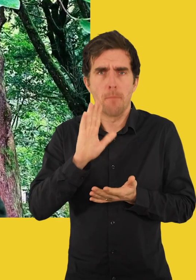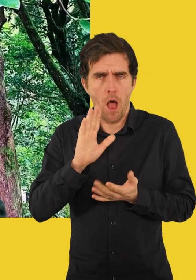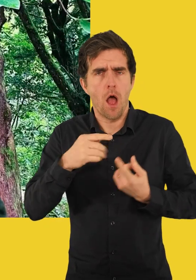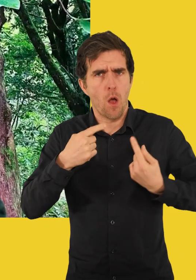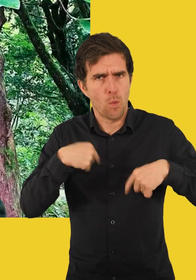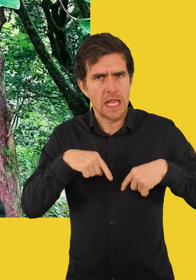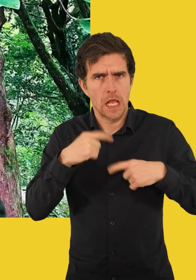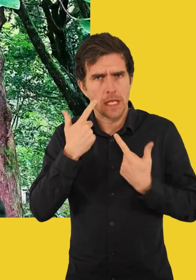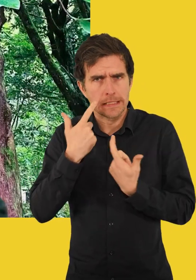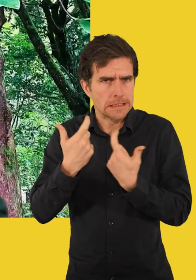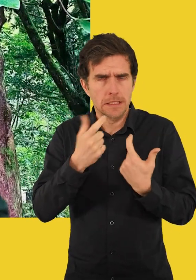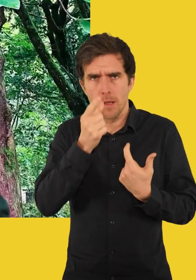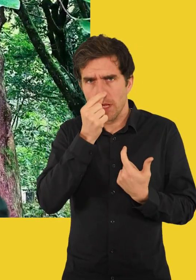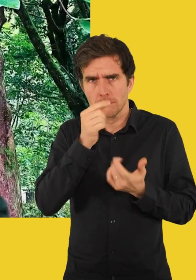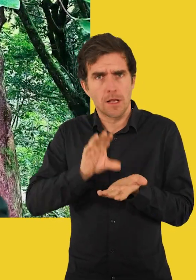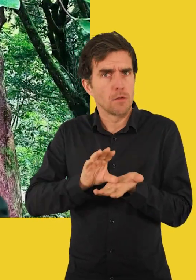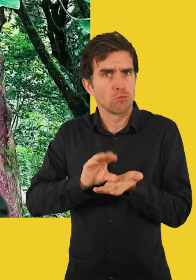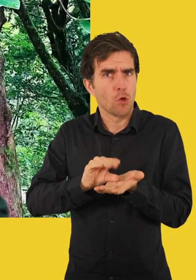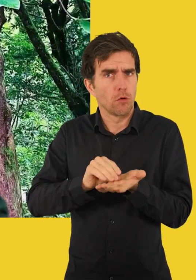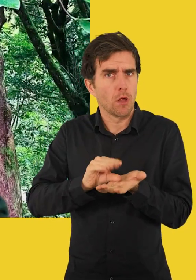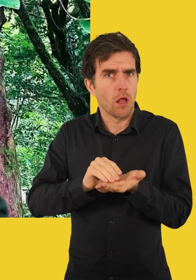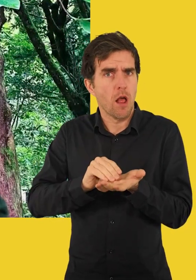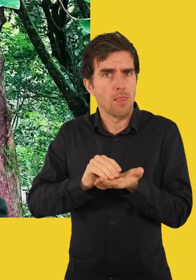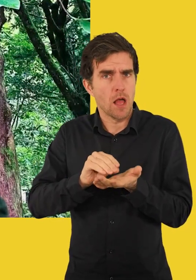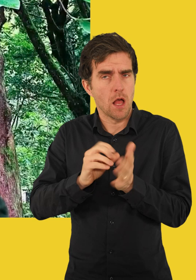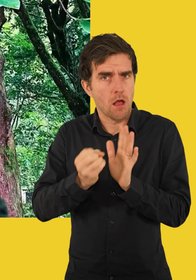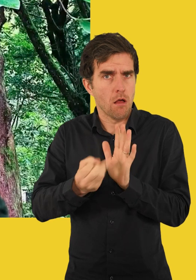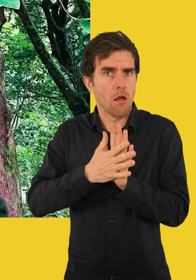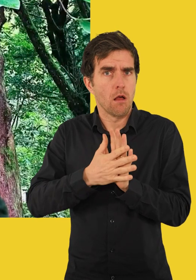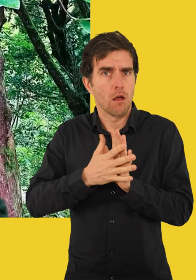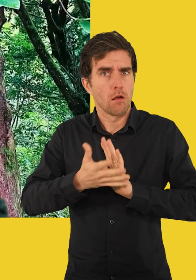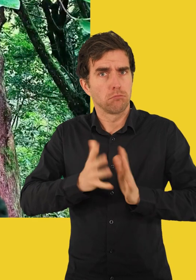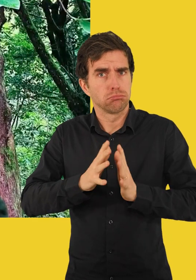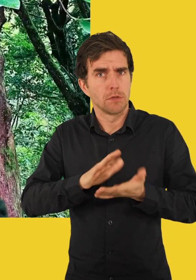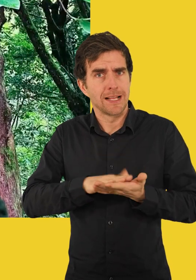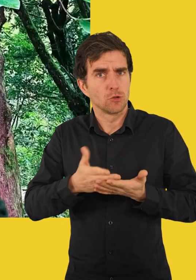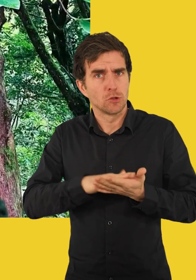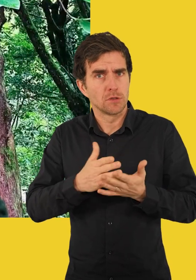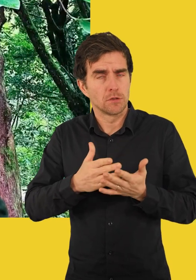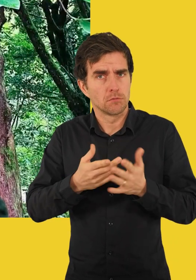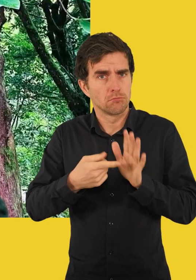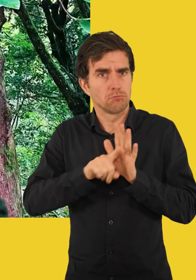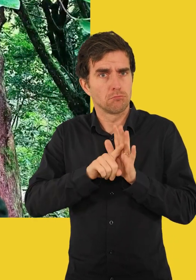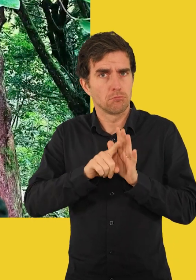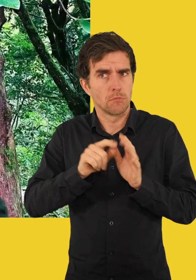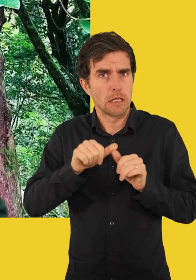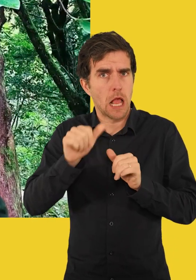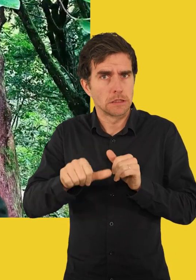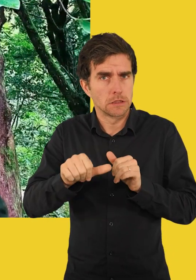are looking at ways to record this session in future with sign language interpretation.